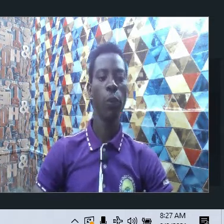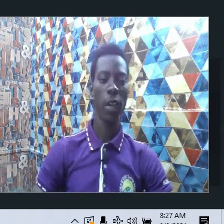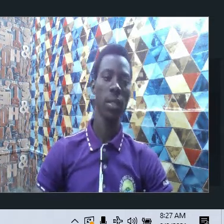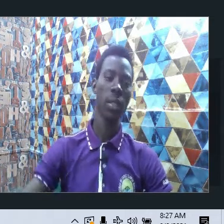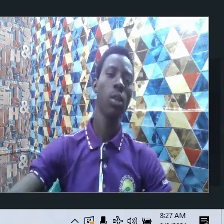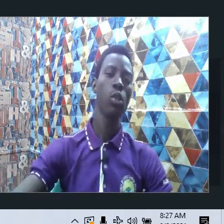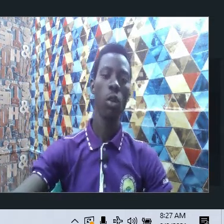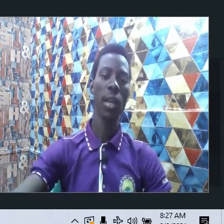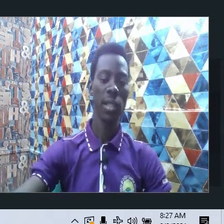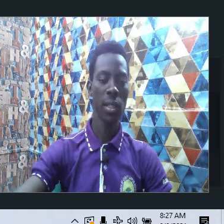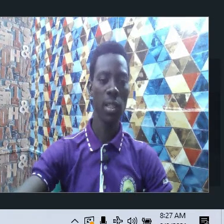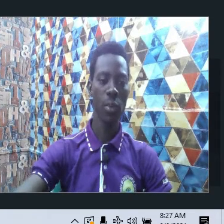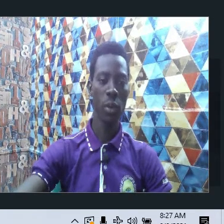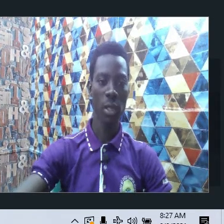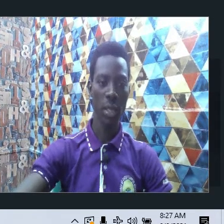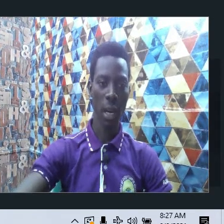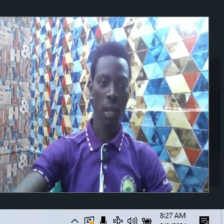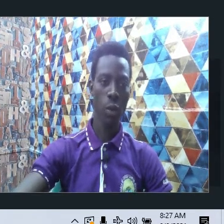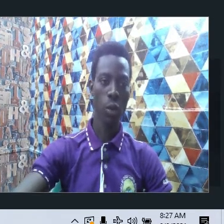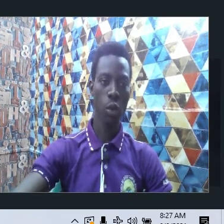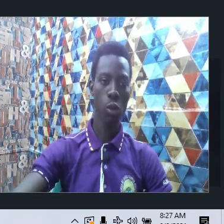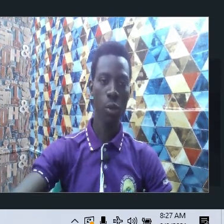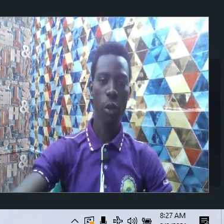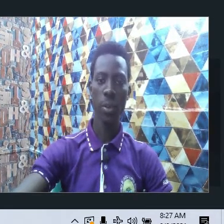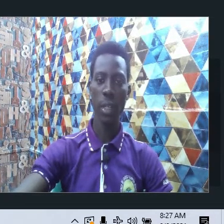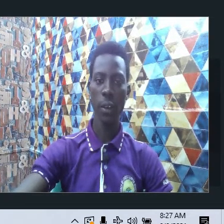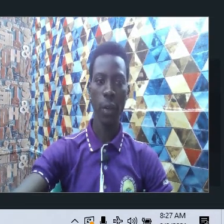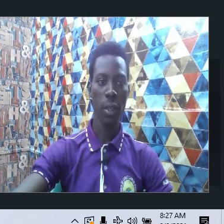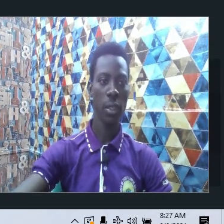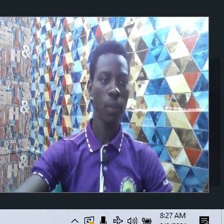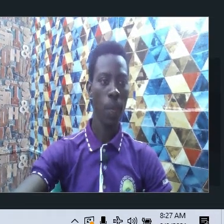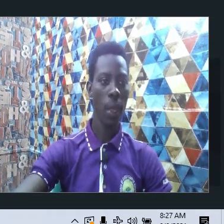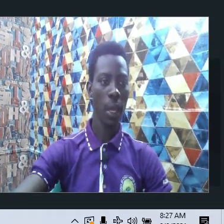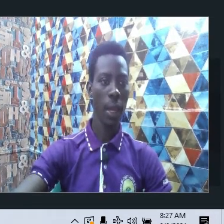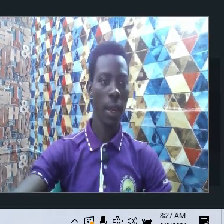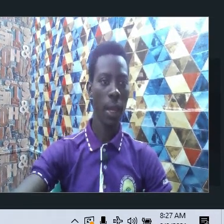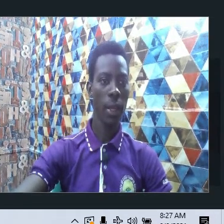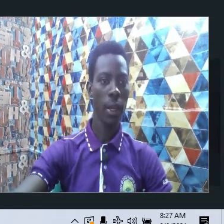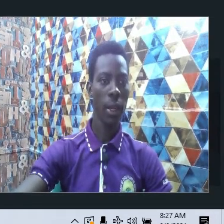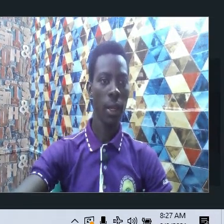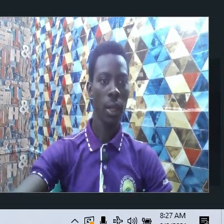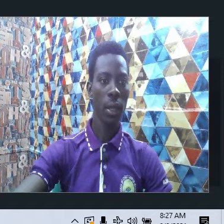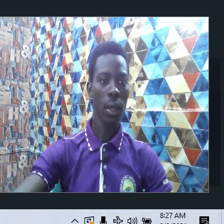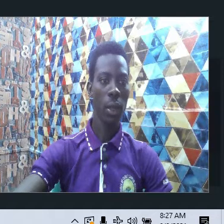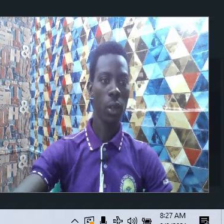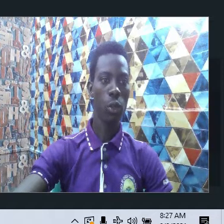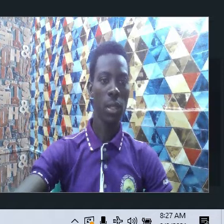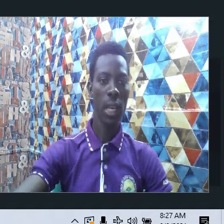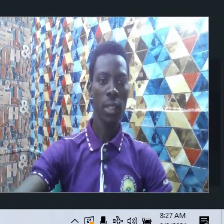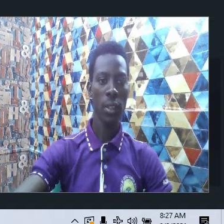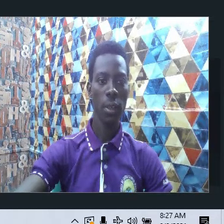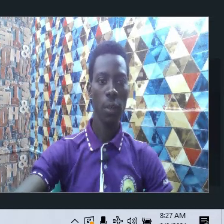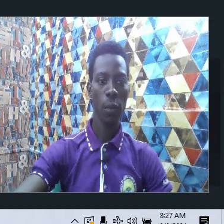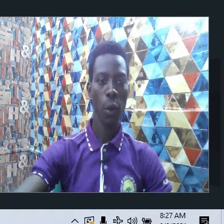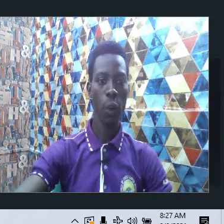video first. So it is still the same procedure. You go to import media files and then you